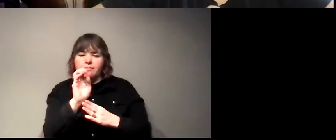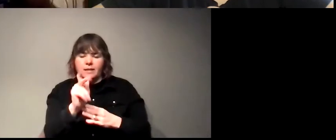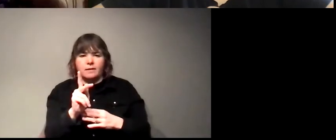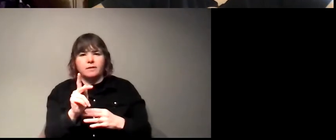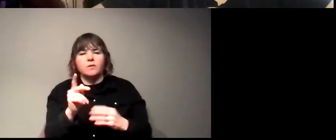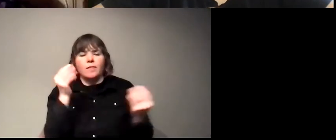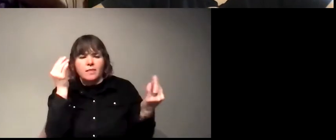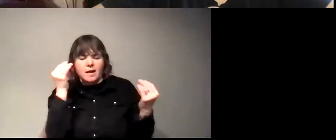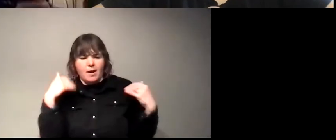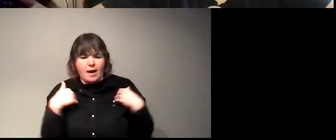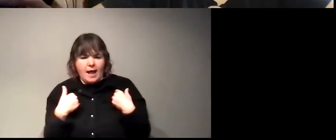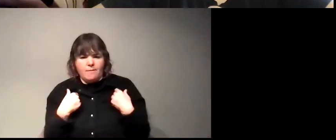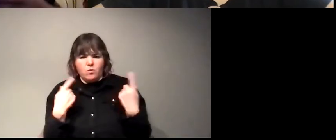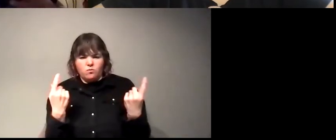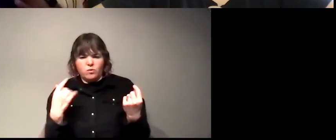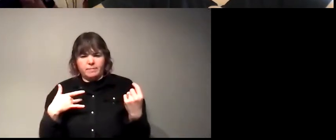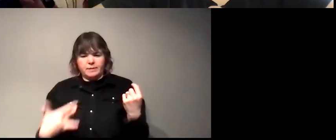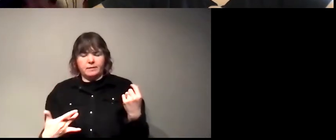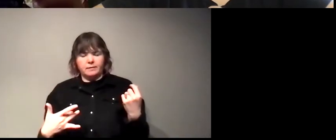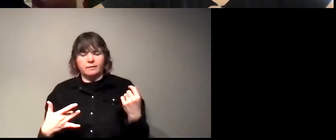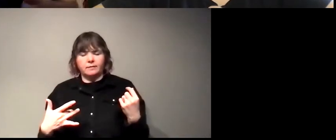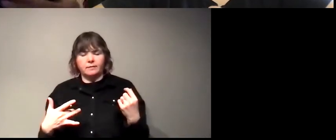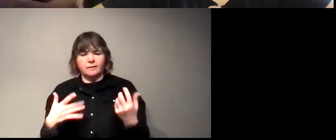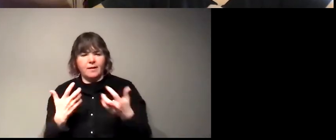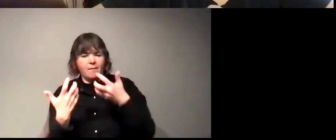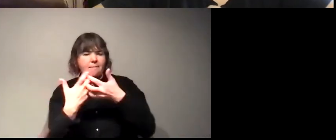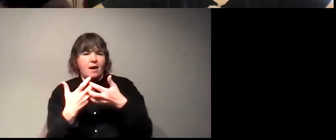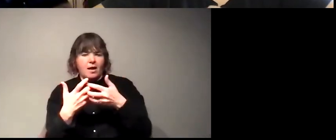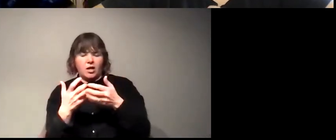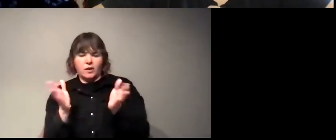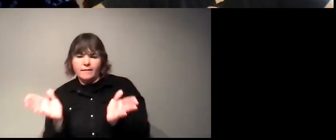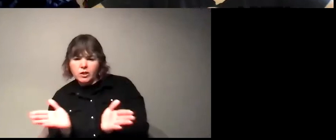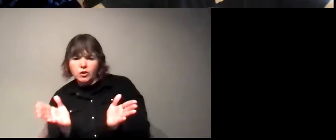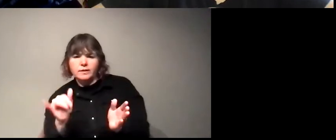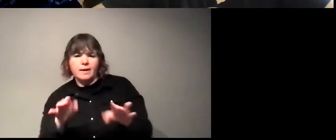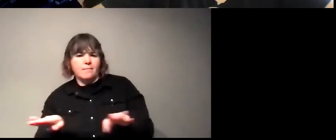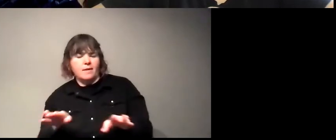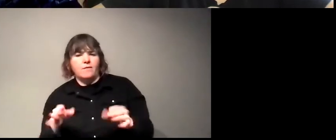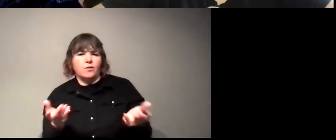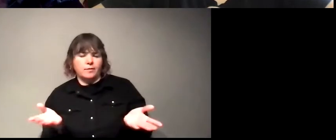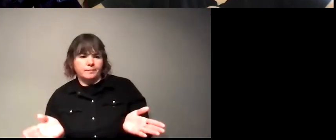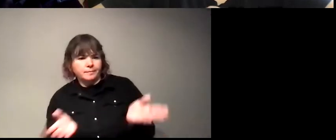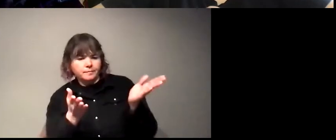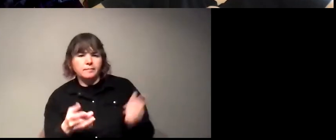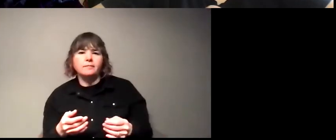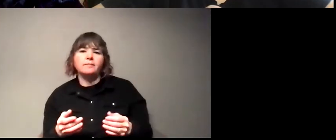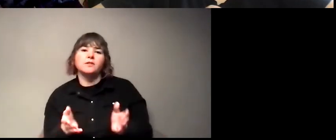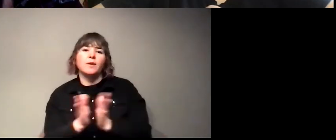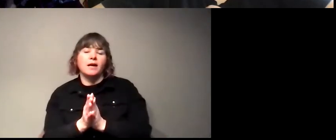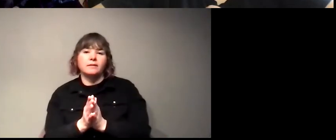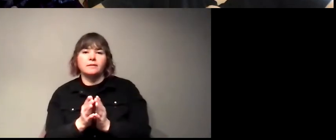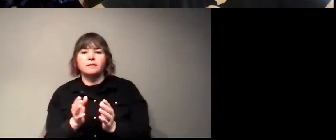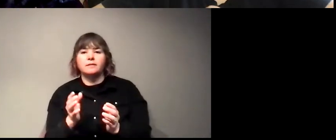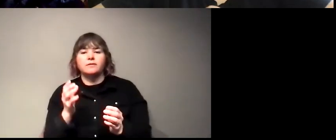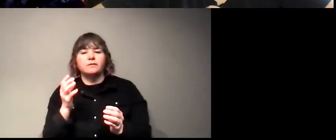about what does your animal do? And you want to push it towards those behaviors. So you ask it